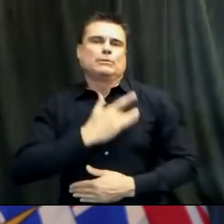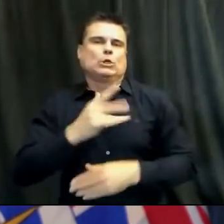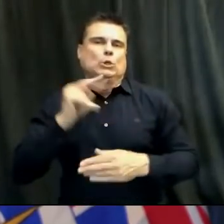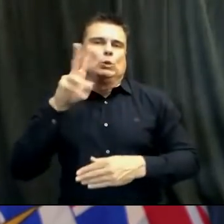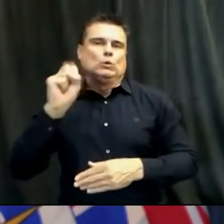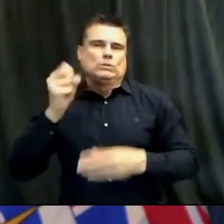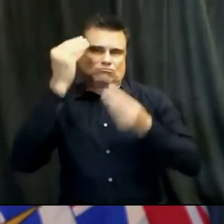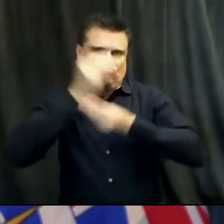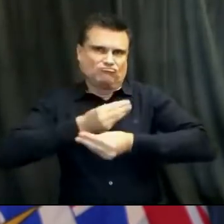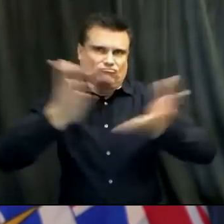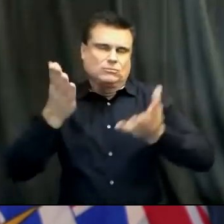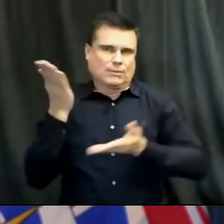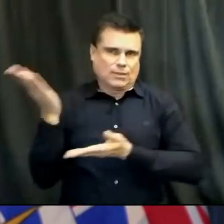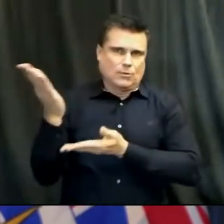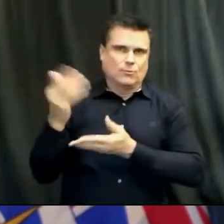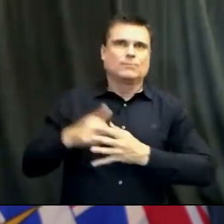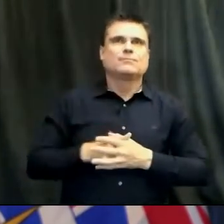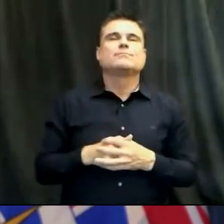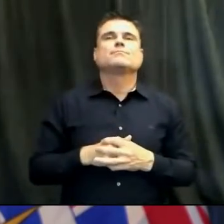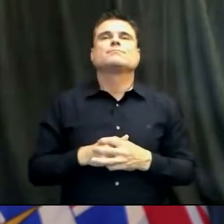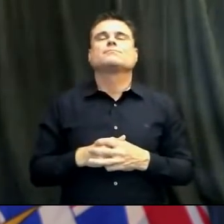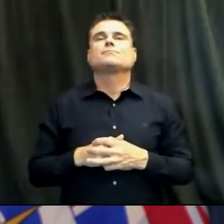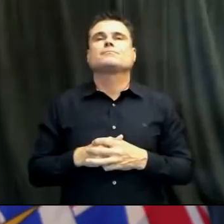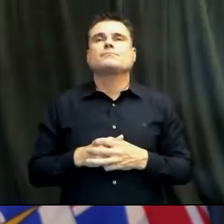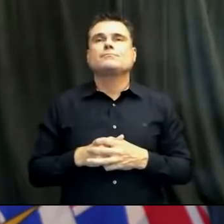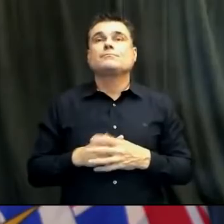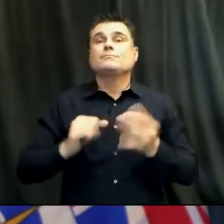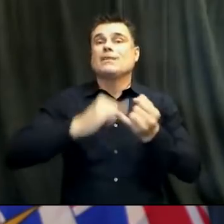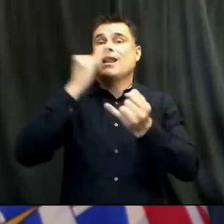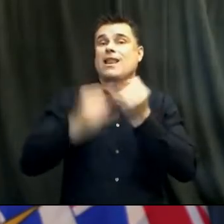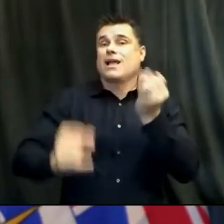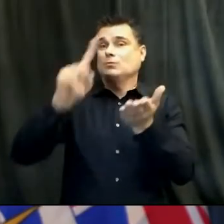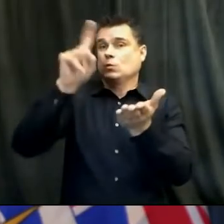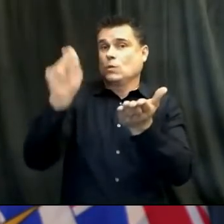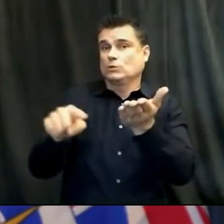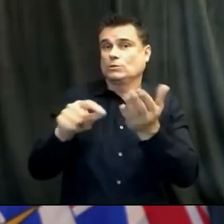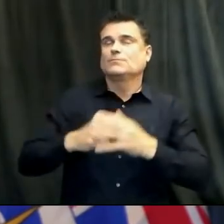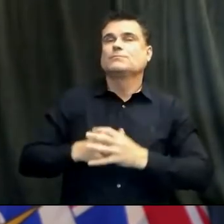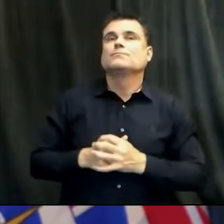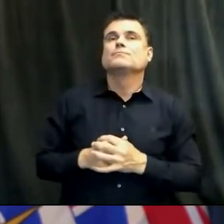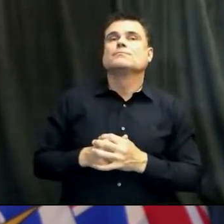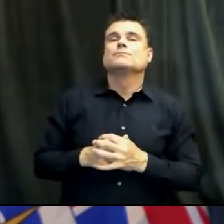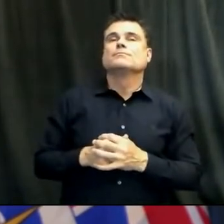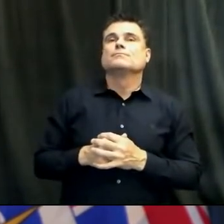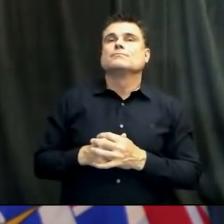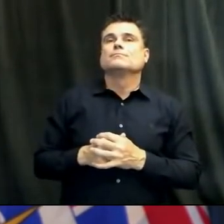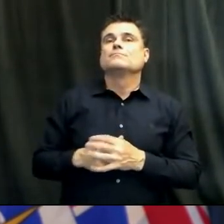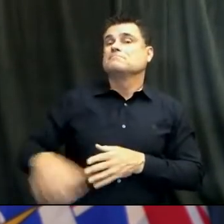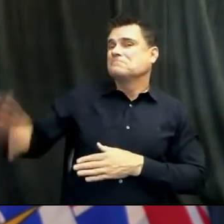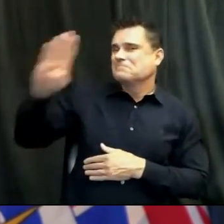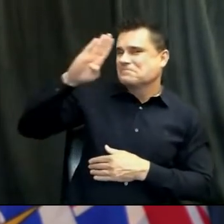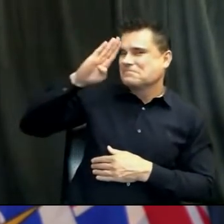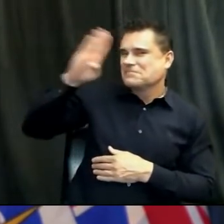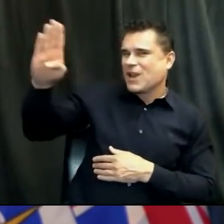Minister Dix will release a statement this afternoon with the latest information on cases, hospitalizations, and outbreaks, which you can find